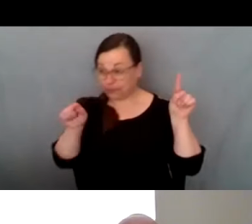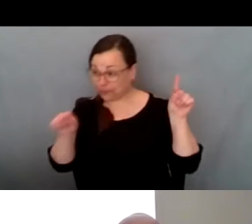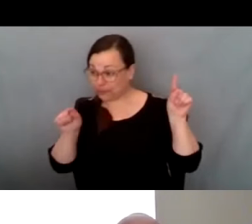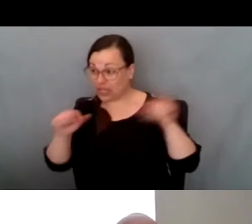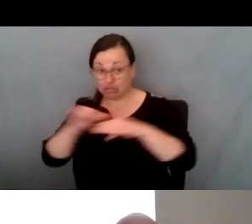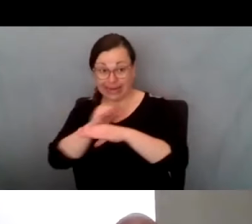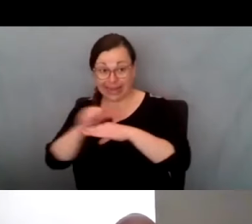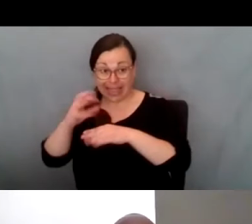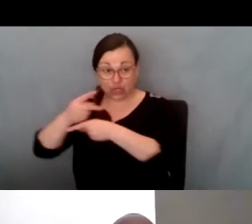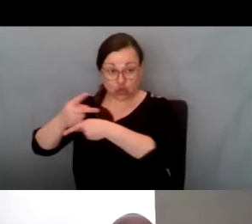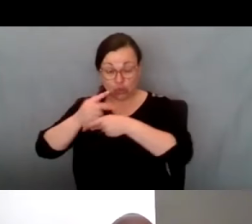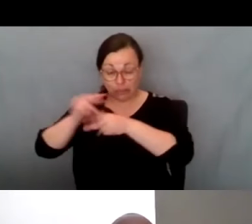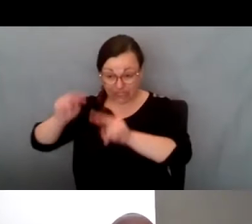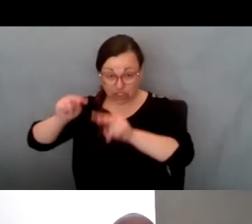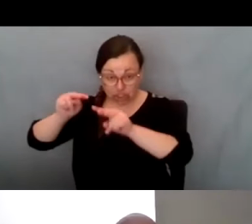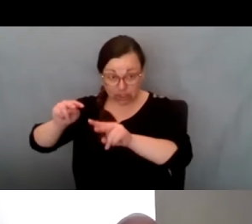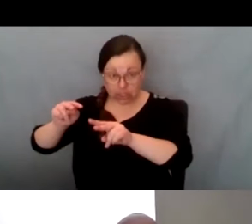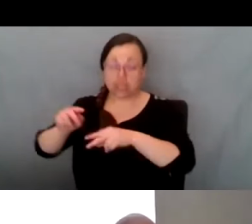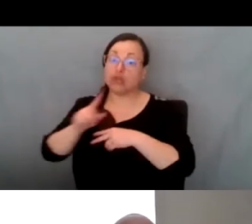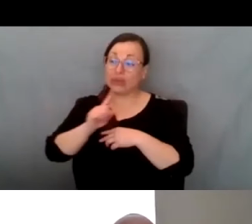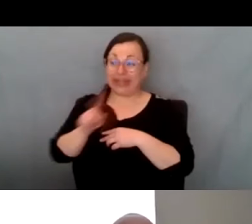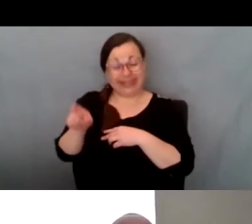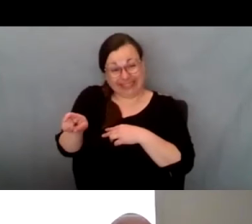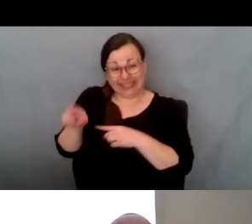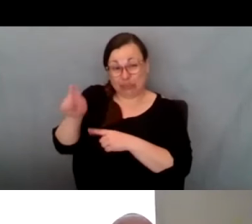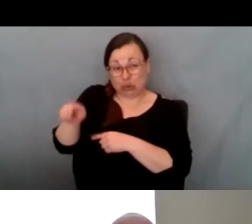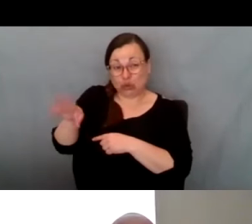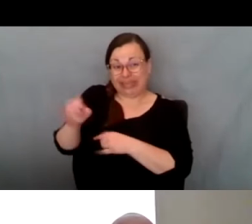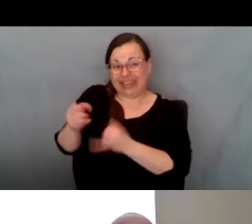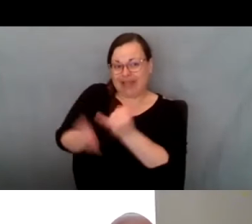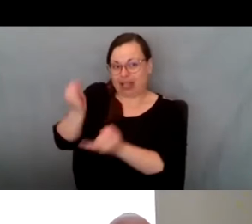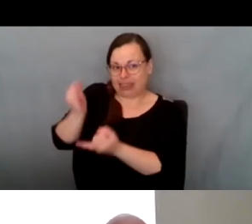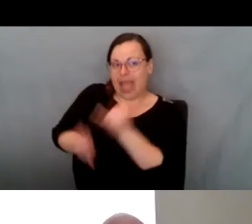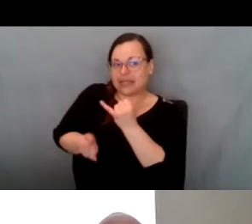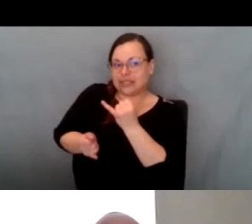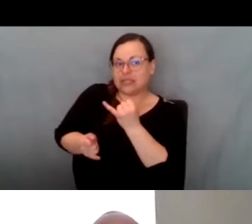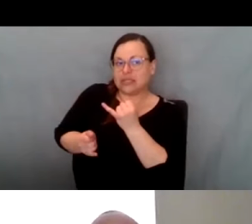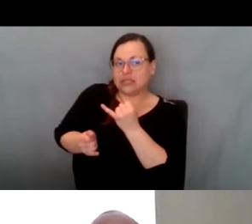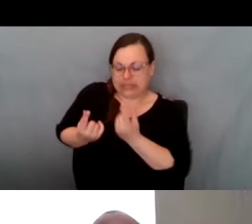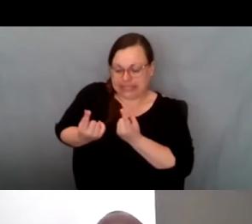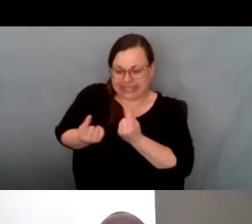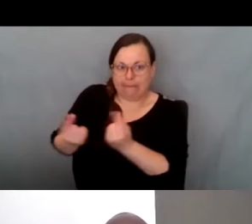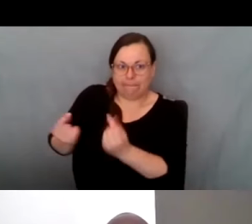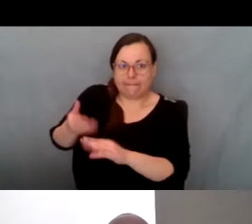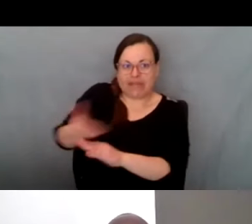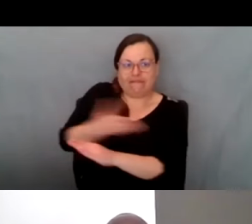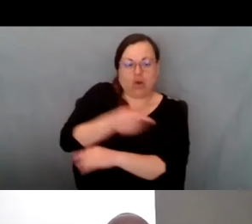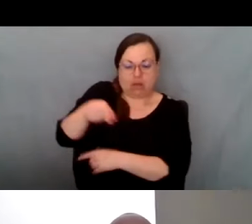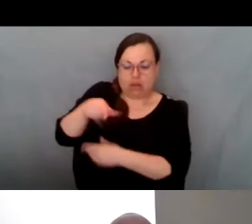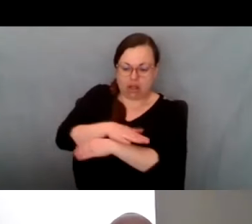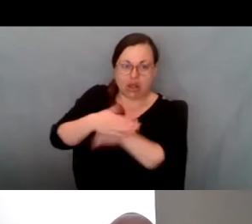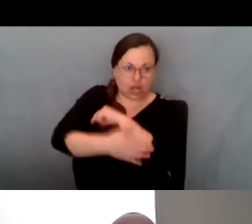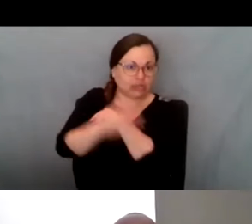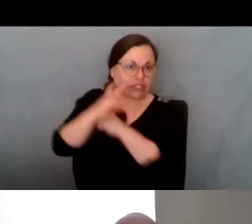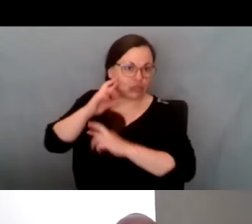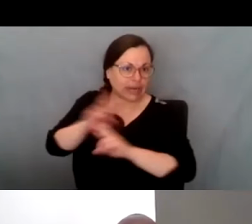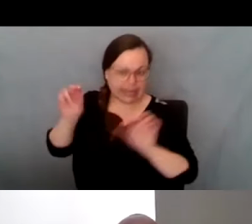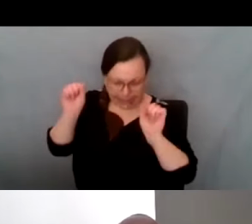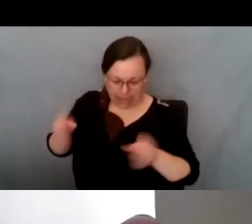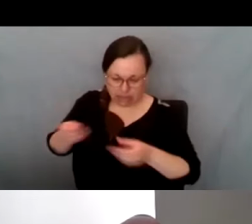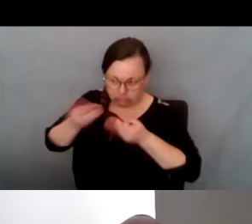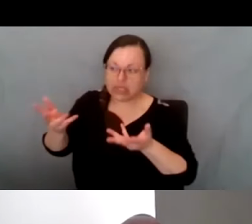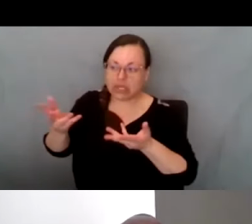are supposed to be really the last steps before a country introduces the vaccine. Of course, most of the countries have